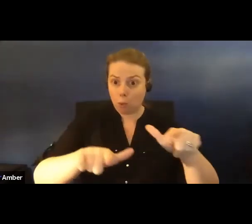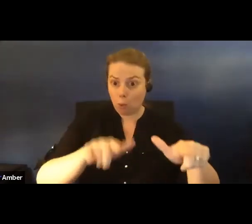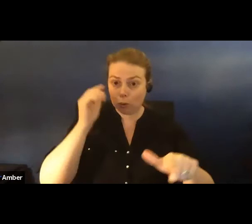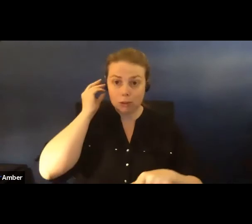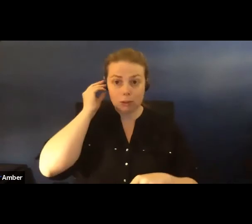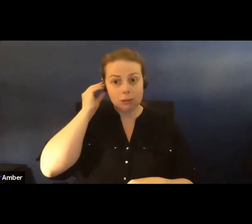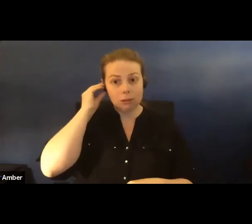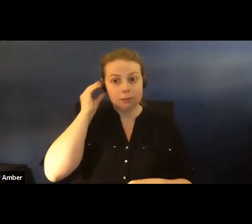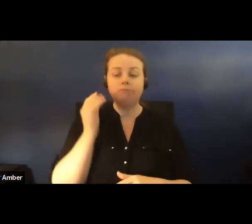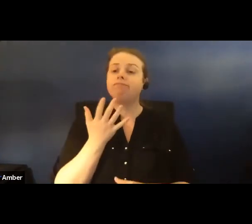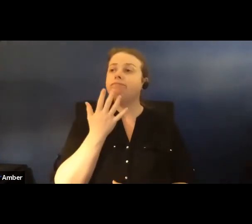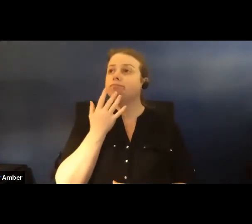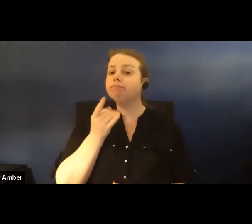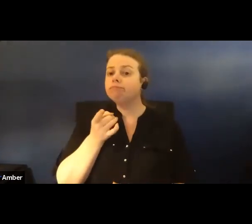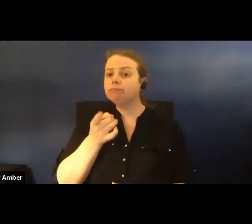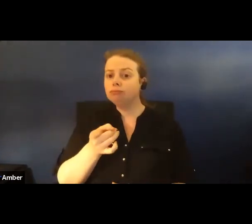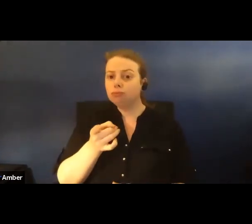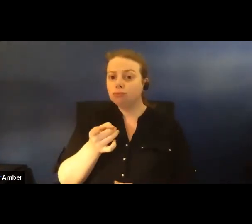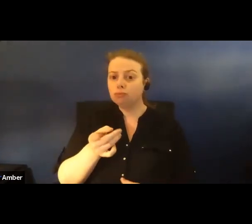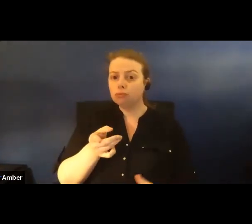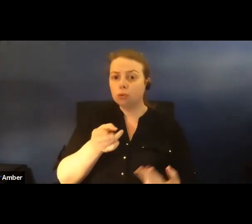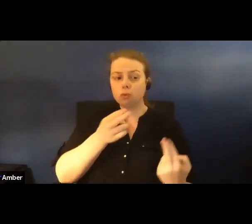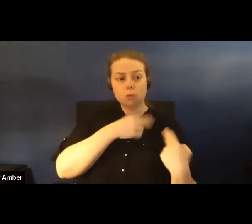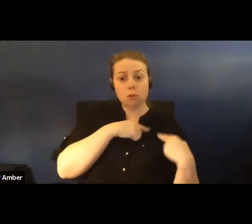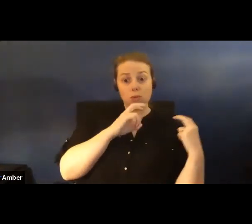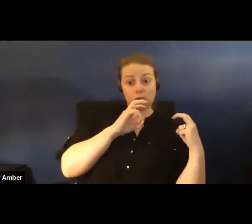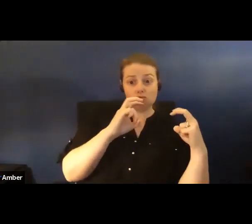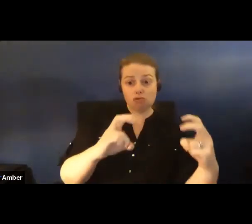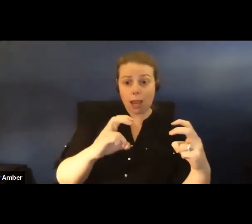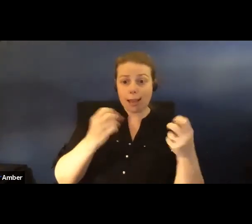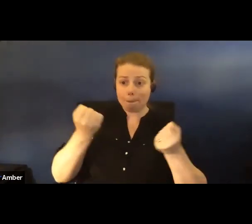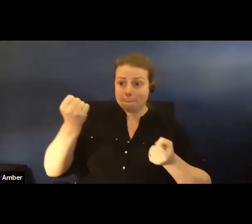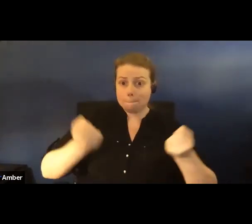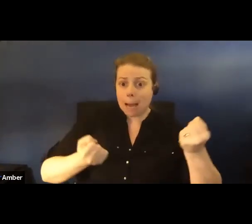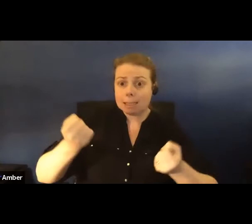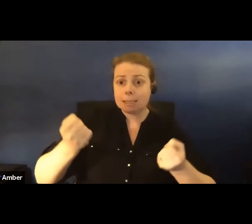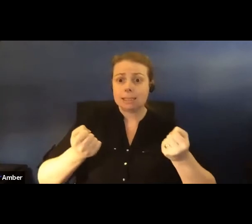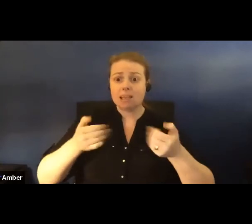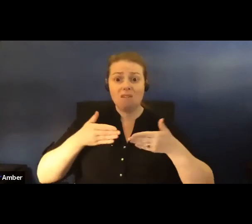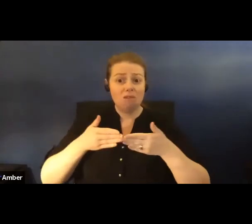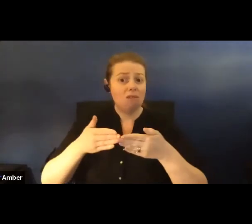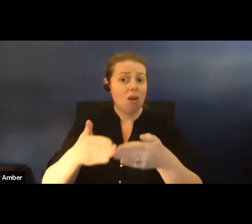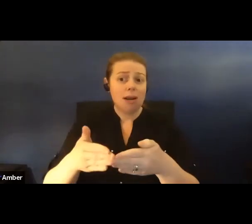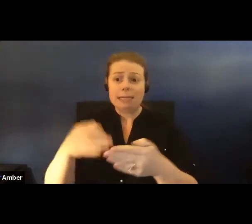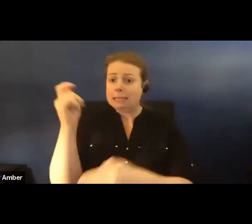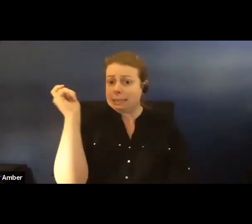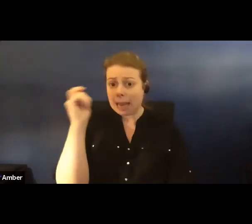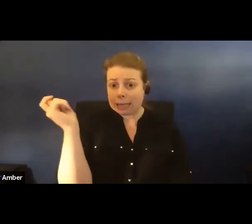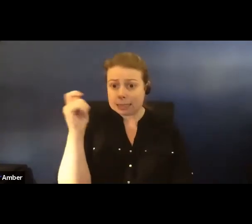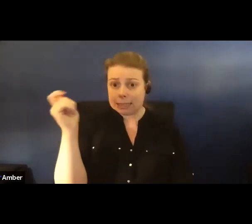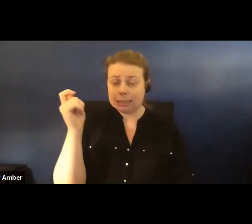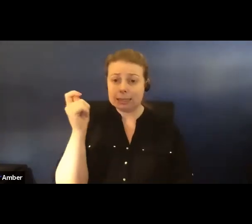if you're someone who's responsible for trains or buses or ferries or taxis,